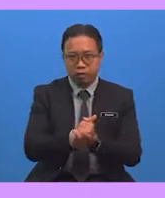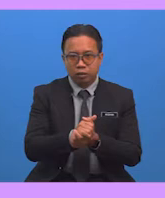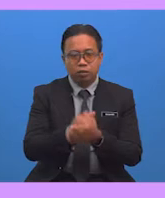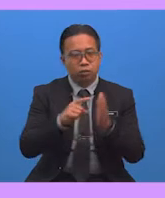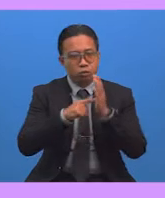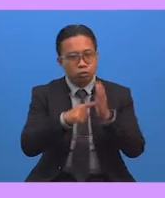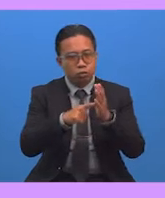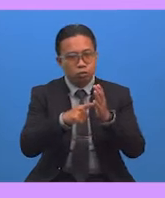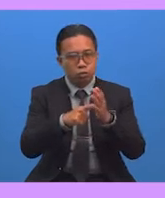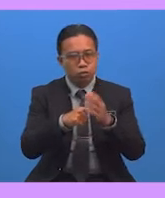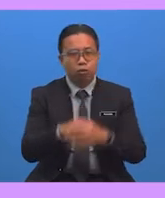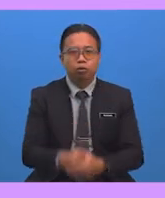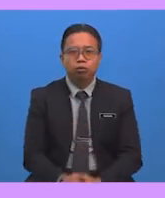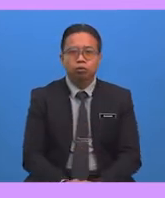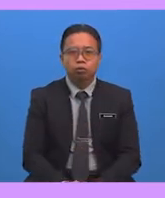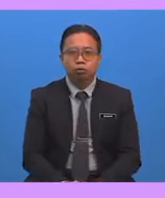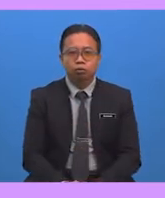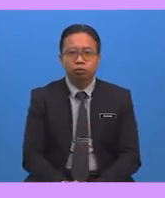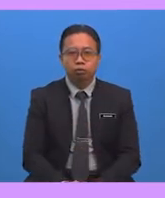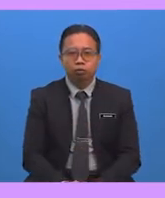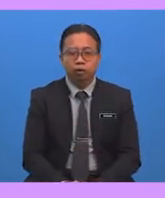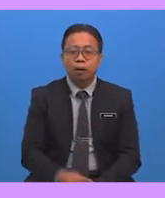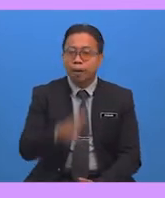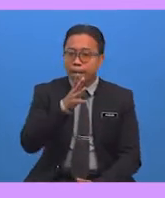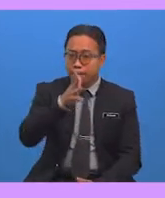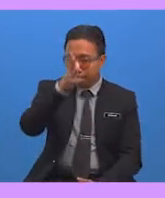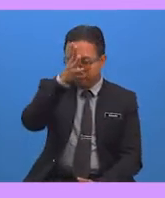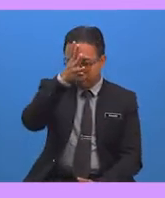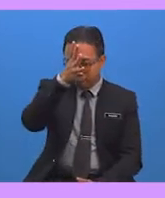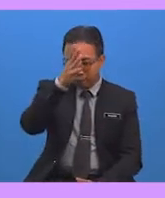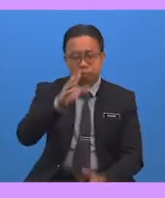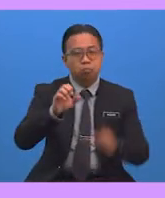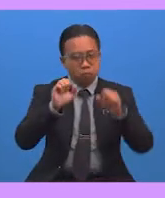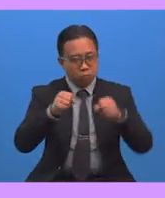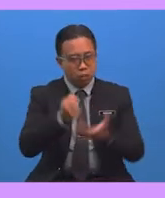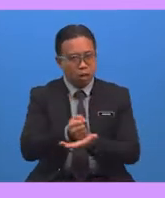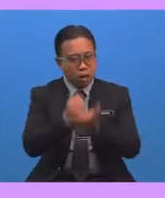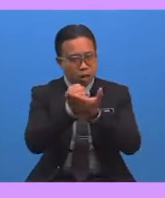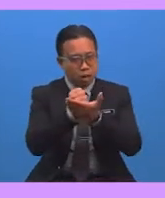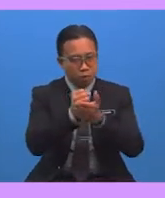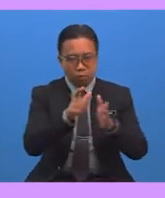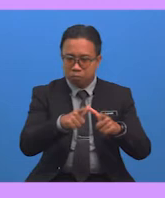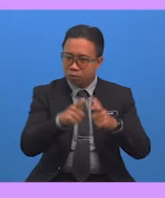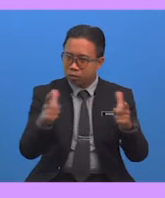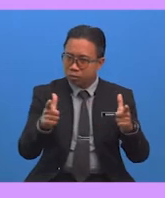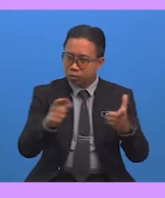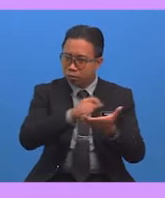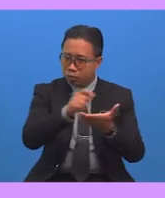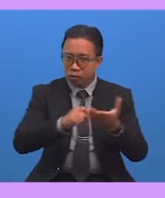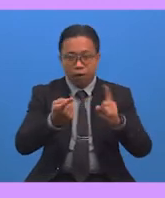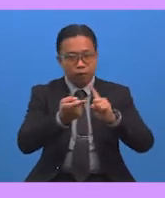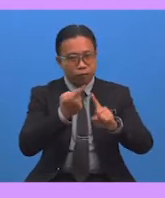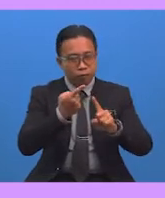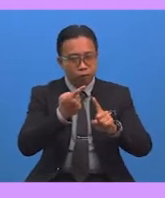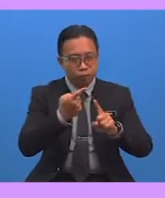us the right path in life. Parents not only help us to differentiate right from